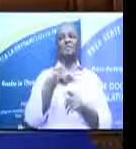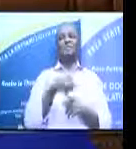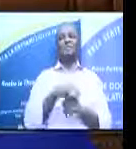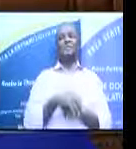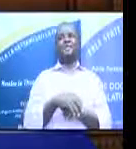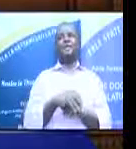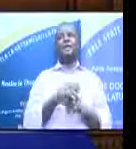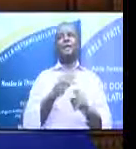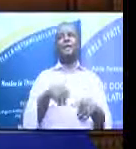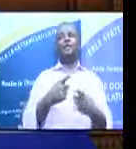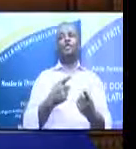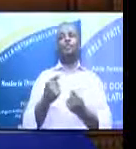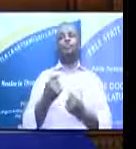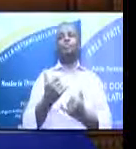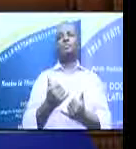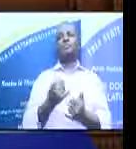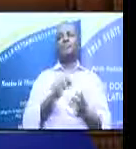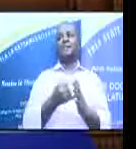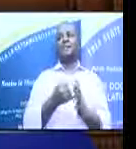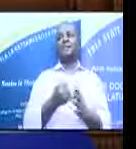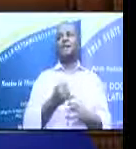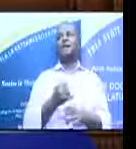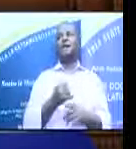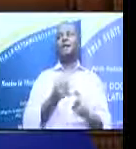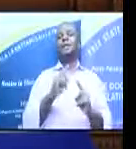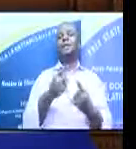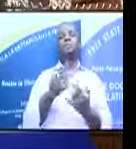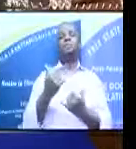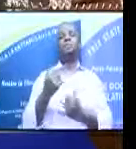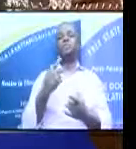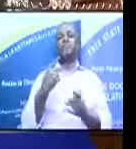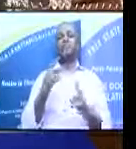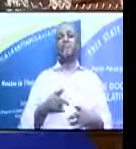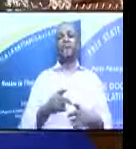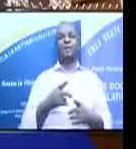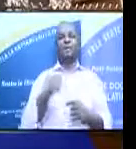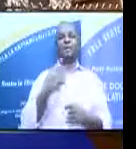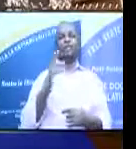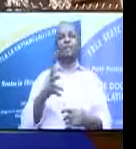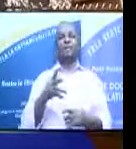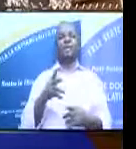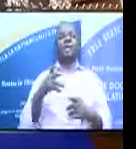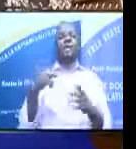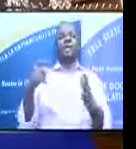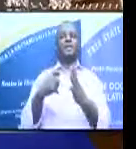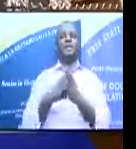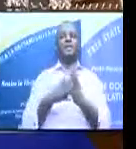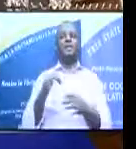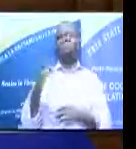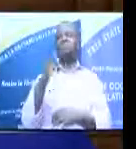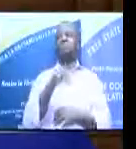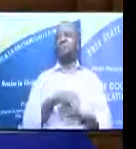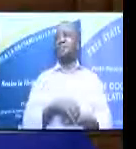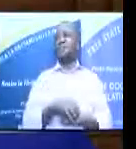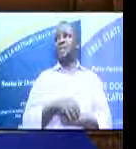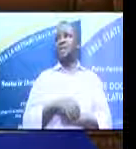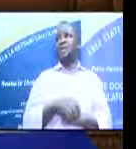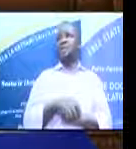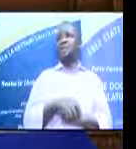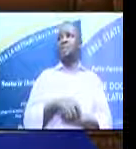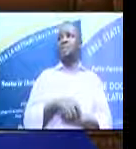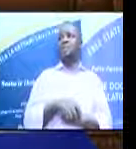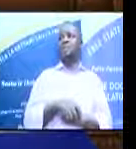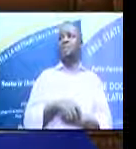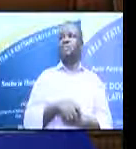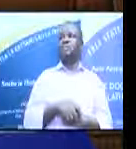that can't just be done like that. The department can't just say we are now going to be procuring a helicopter, and we are